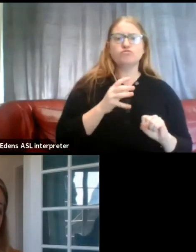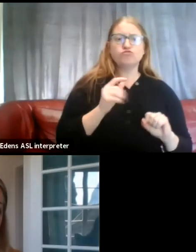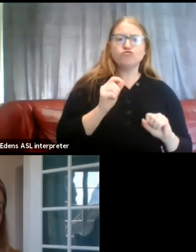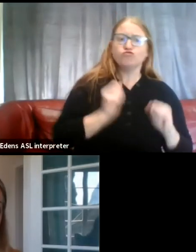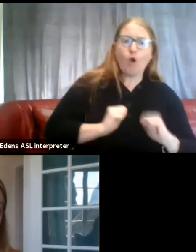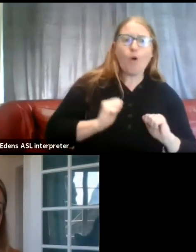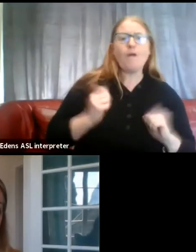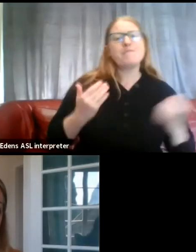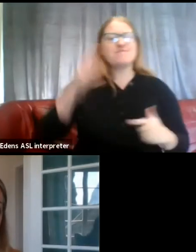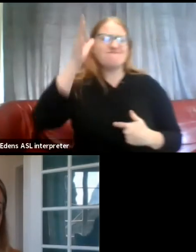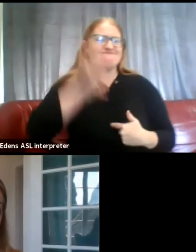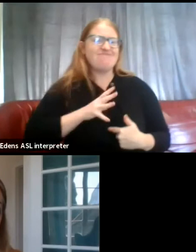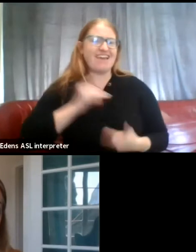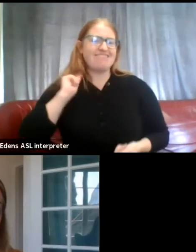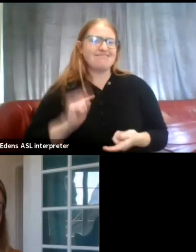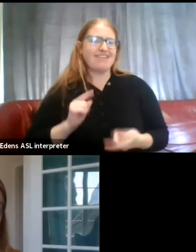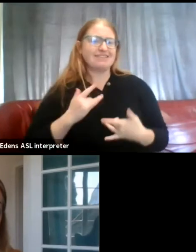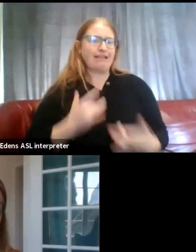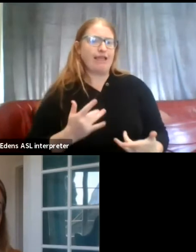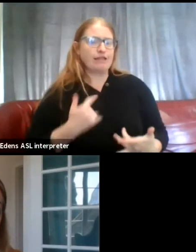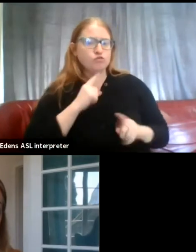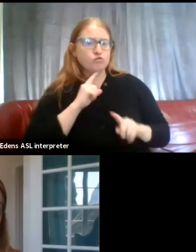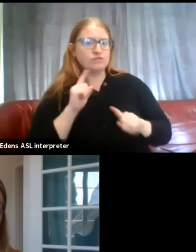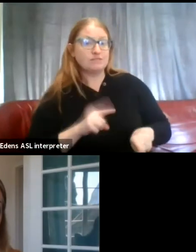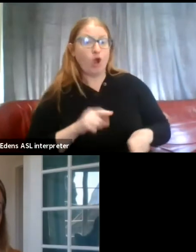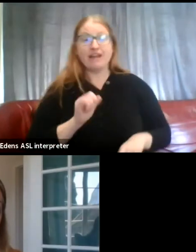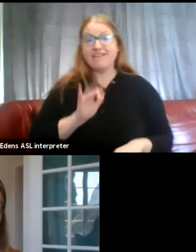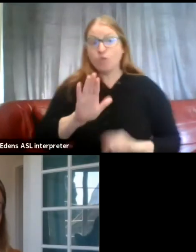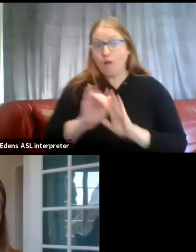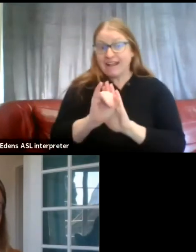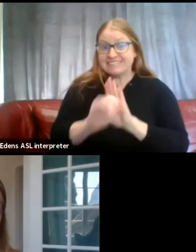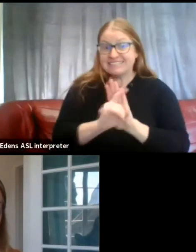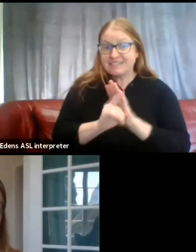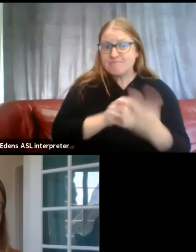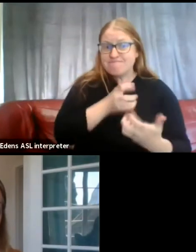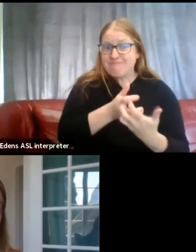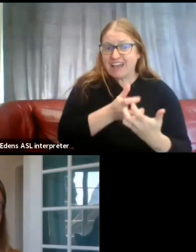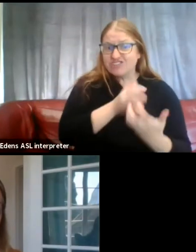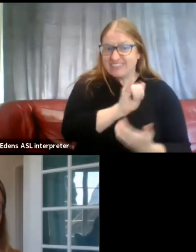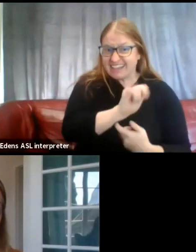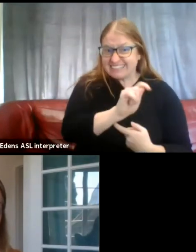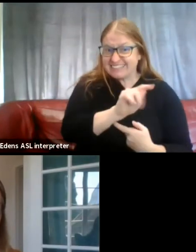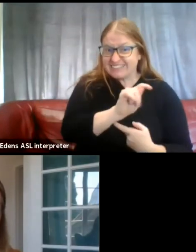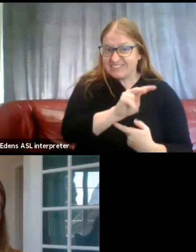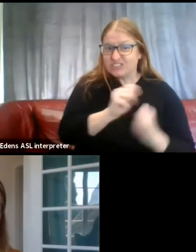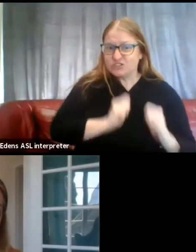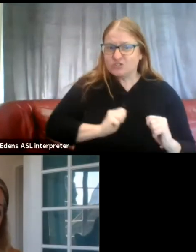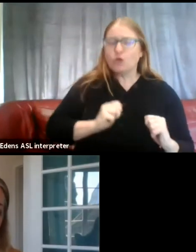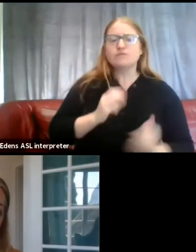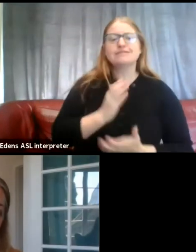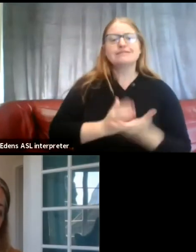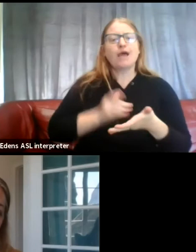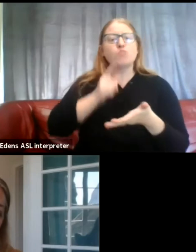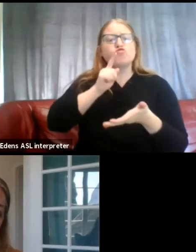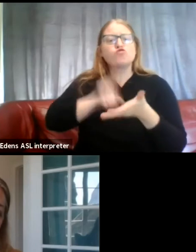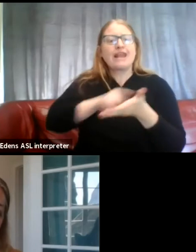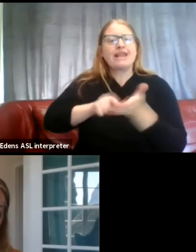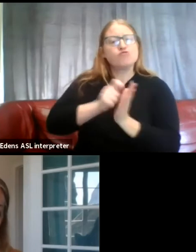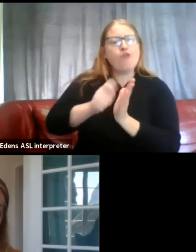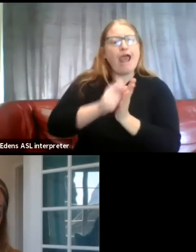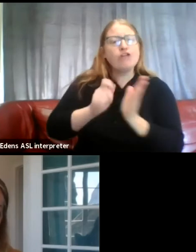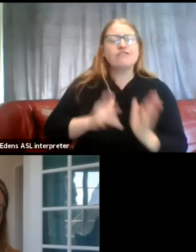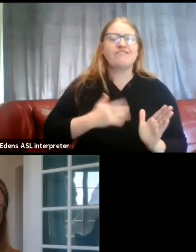there's a freedom if your identity matches what the show is. I think sometimes it frees critics up to feel like they have the authority to